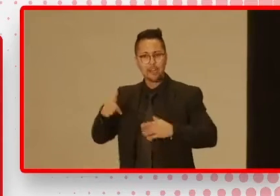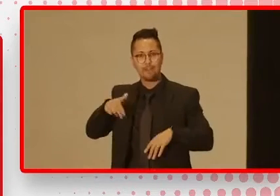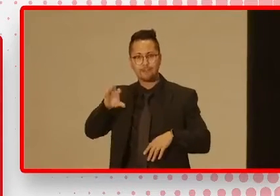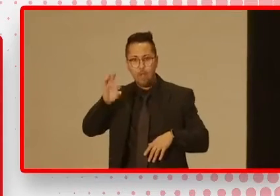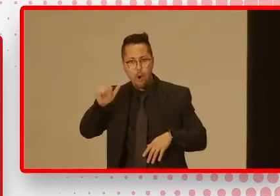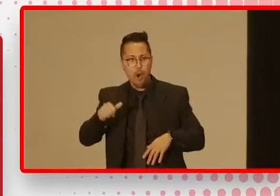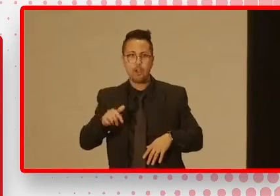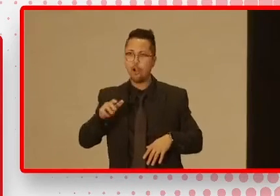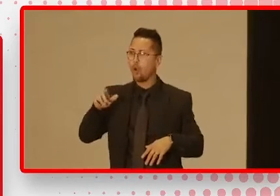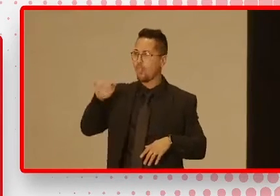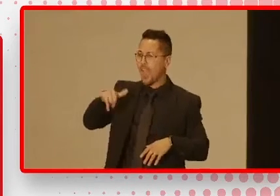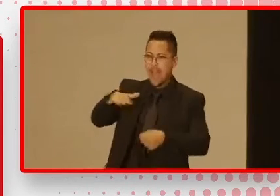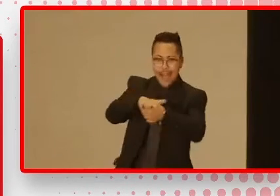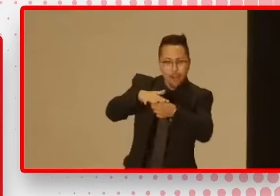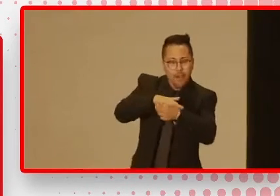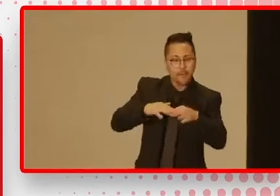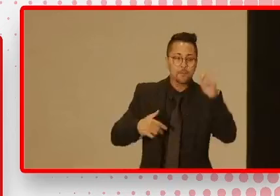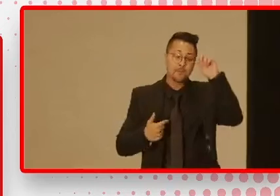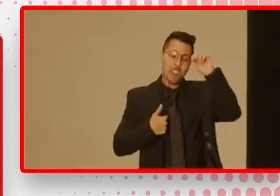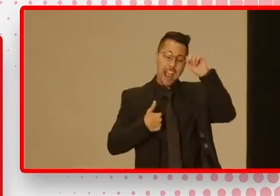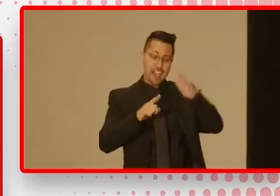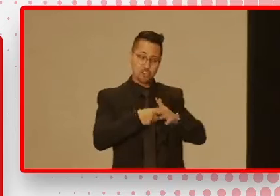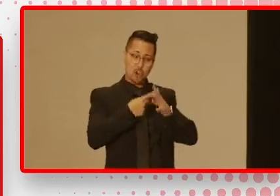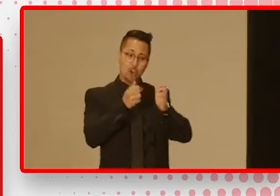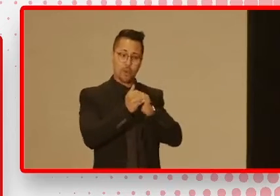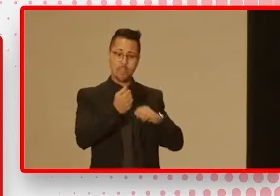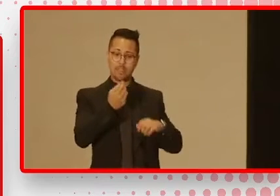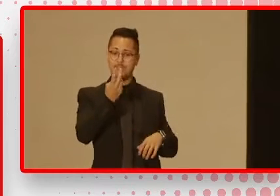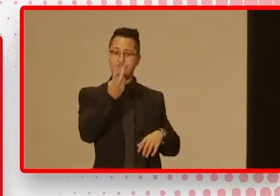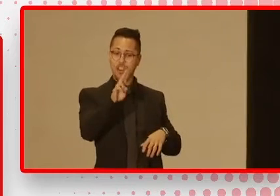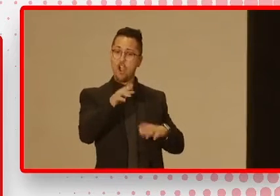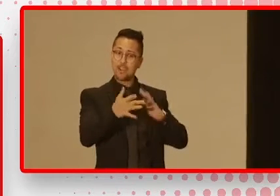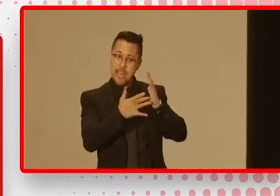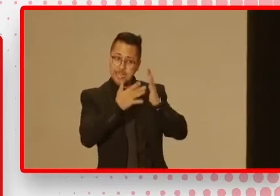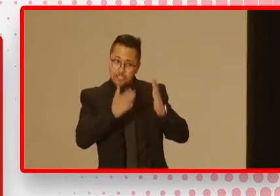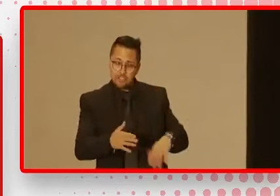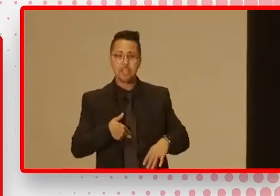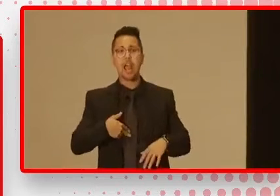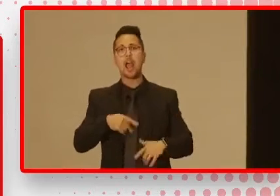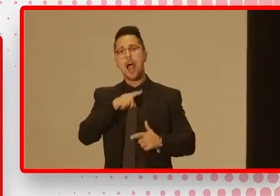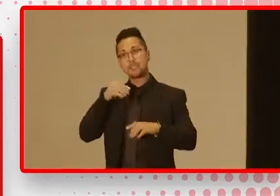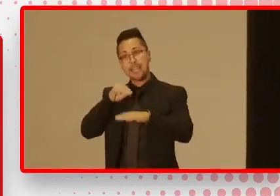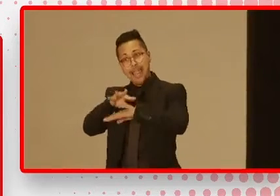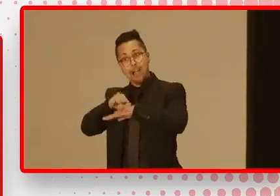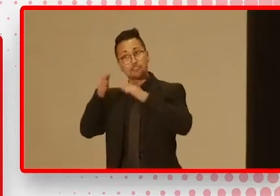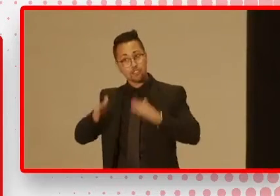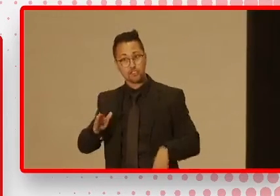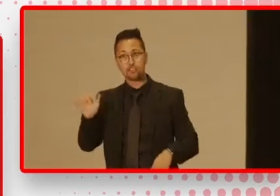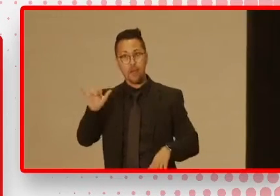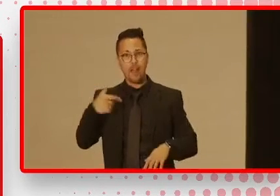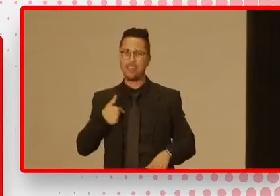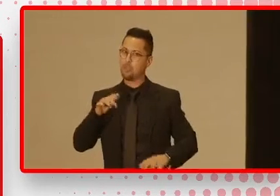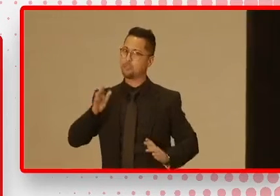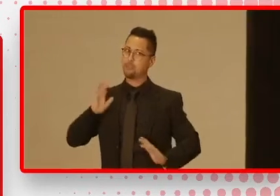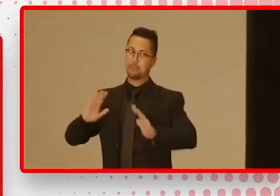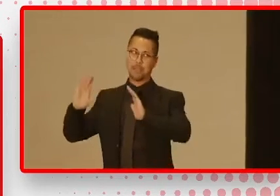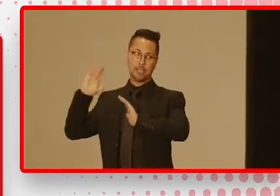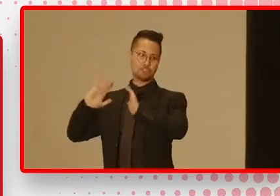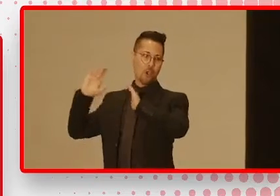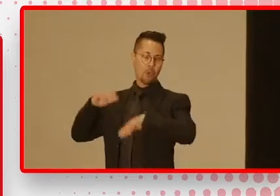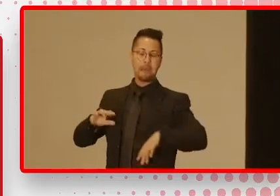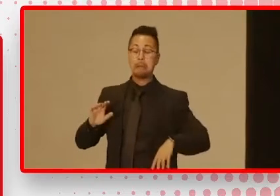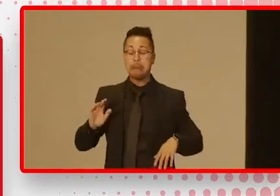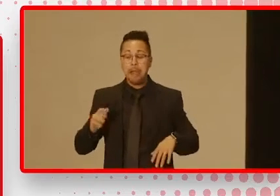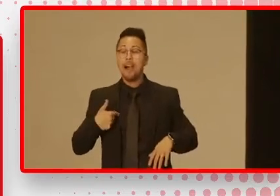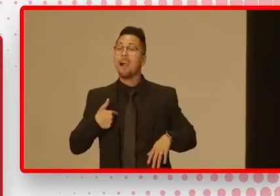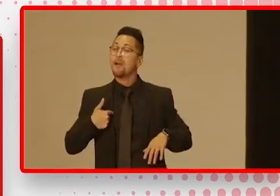I started out as a VR technician, and then I was a counselor for a while, and that's many, many years ago. But I